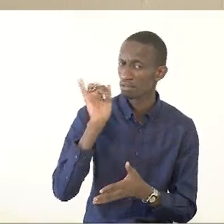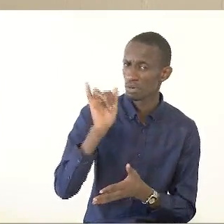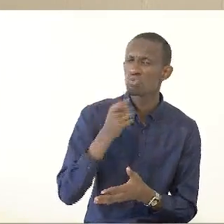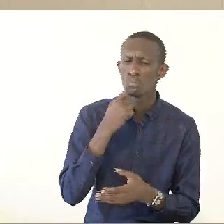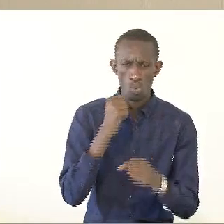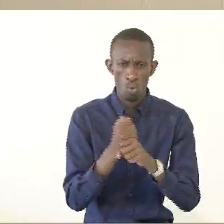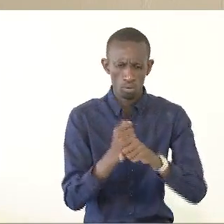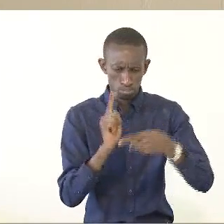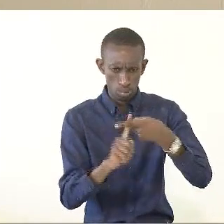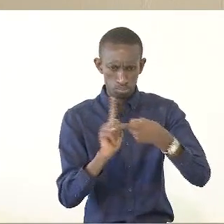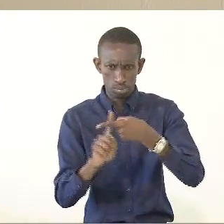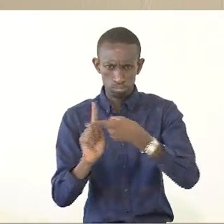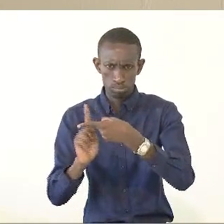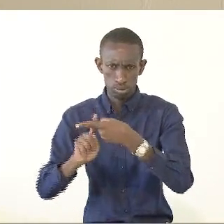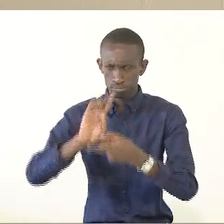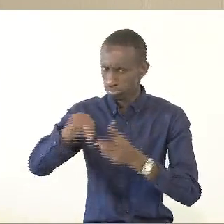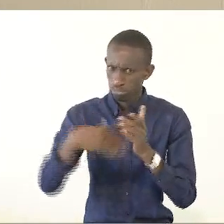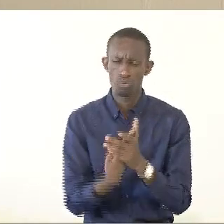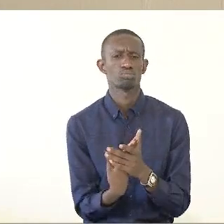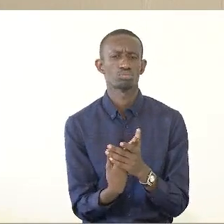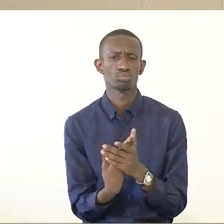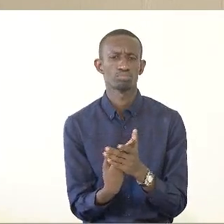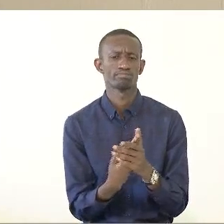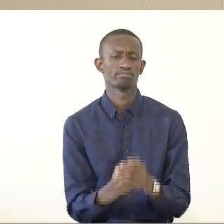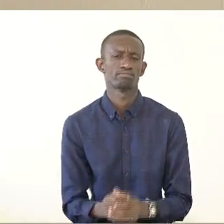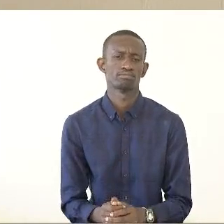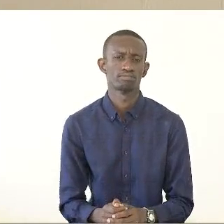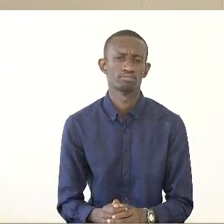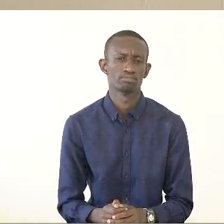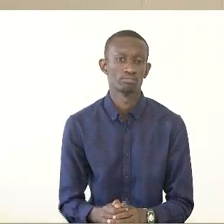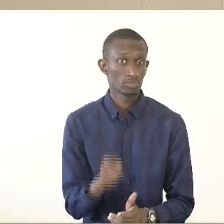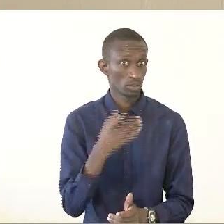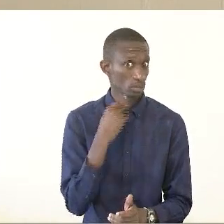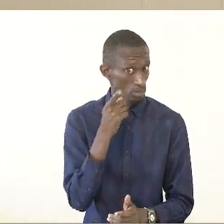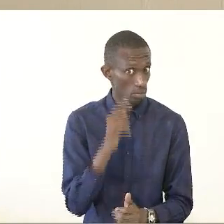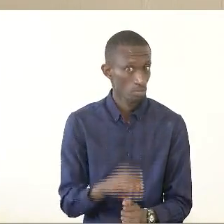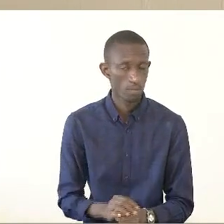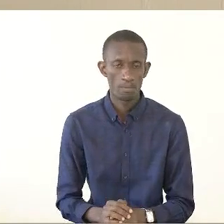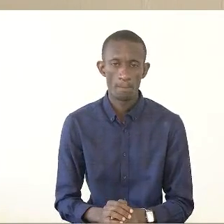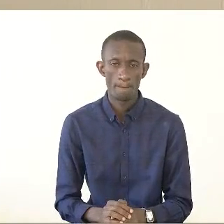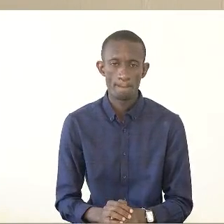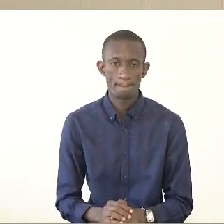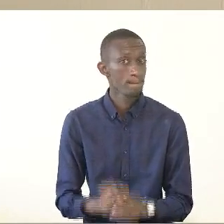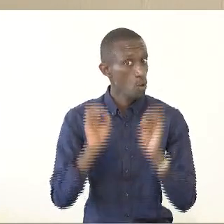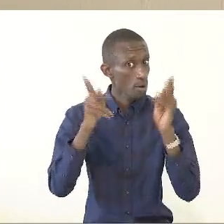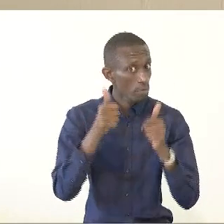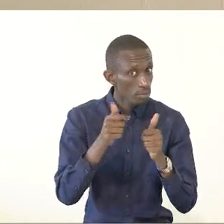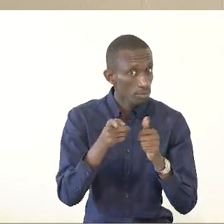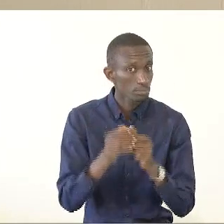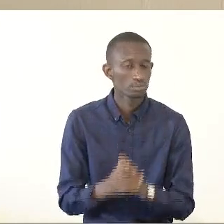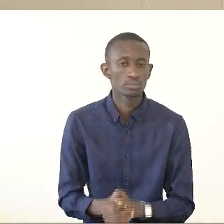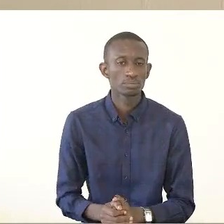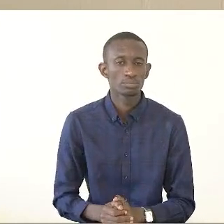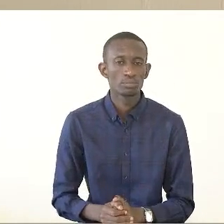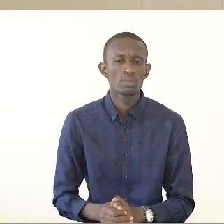all these values you found here. I want you to be okay with this. You sum up all these